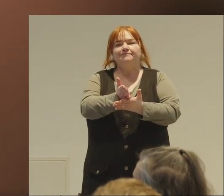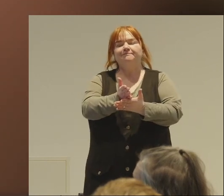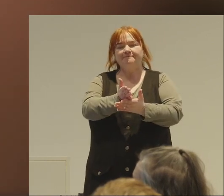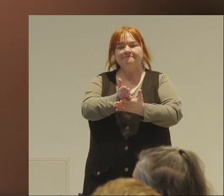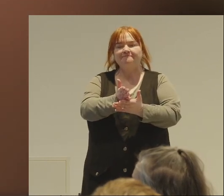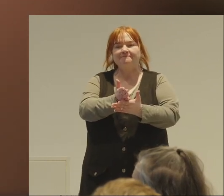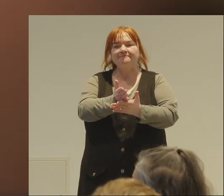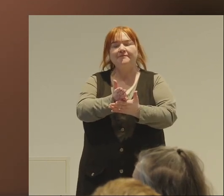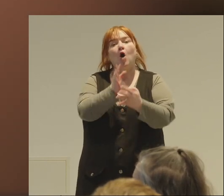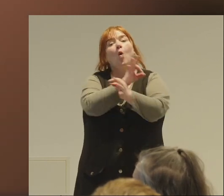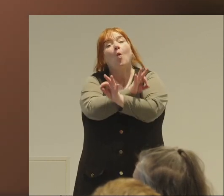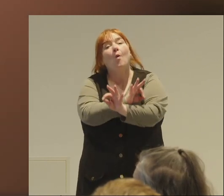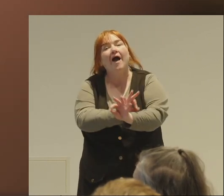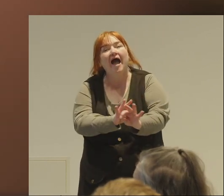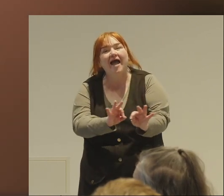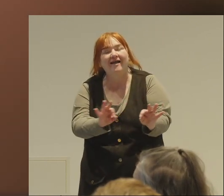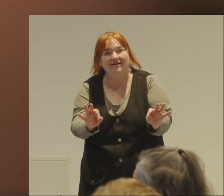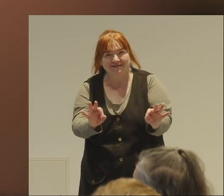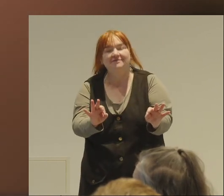and